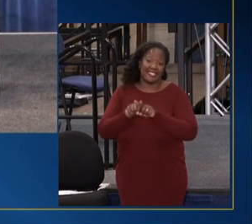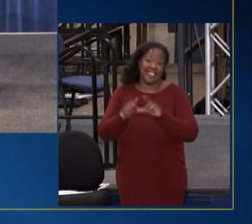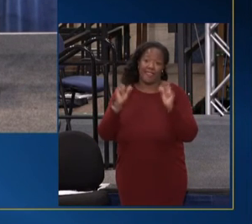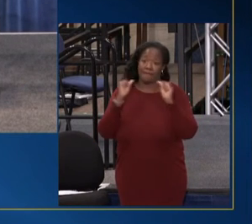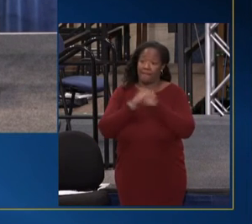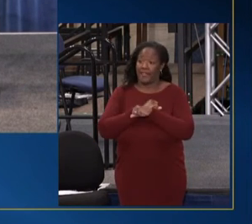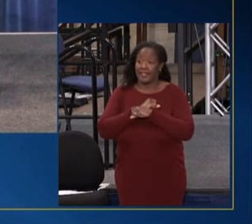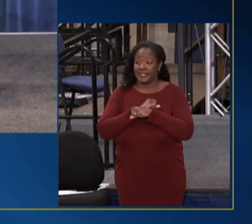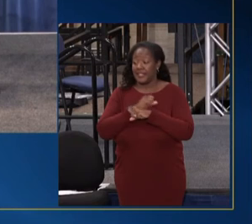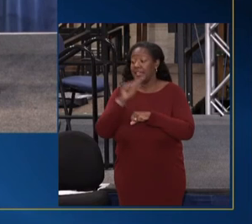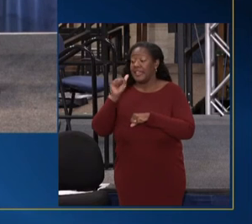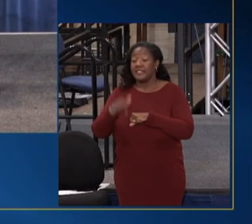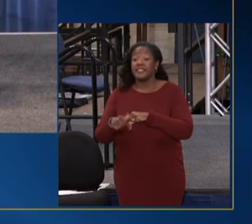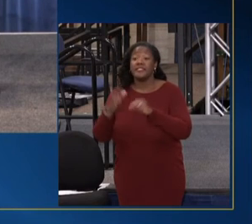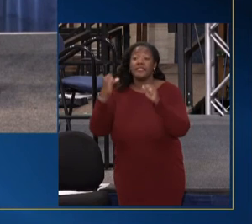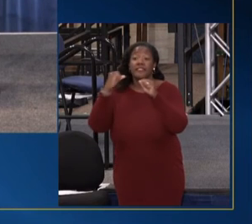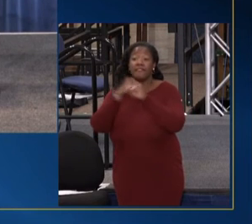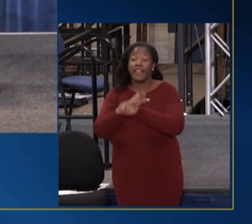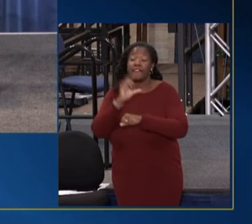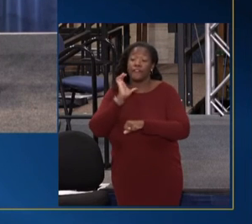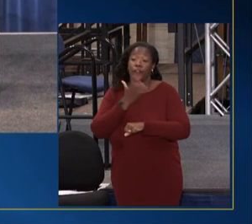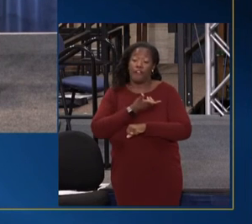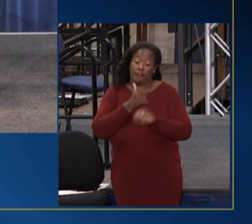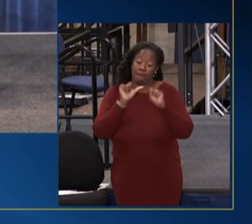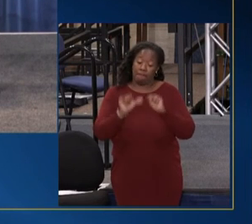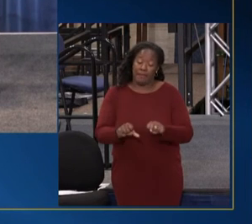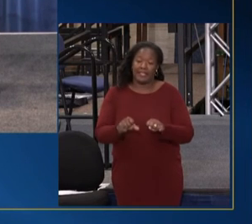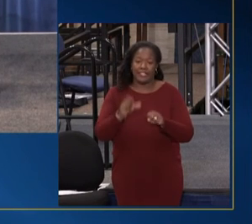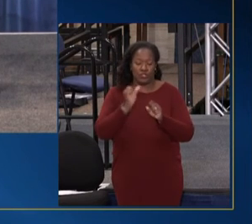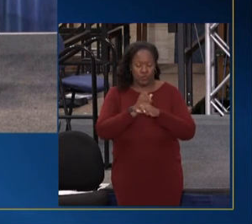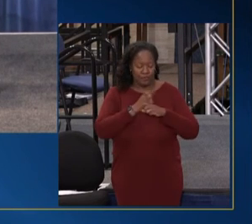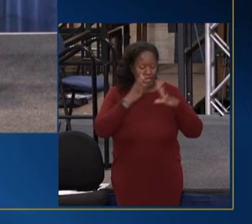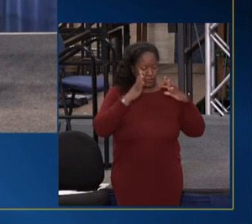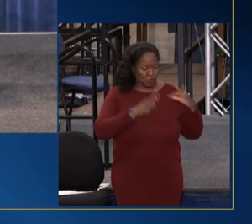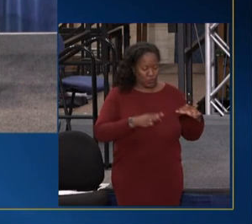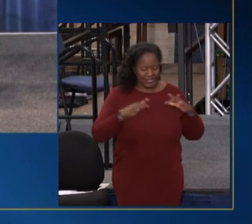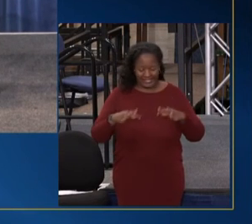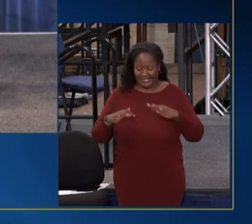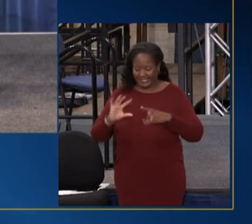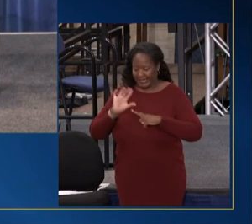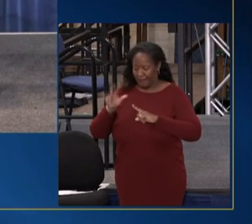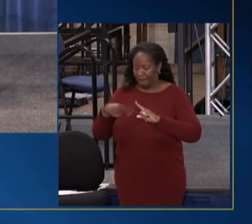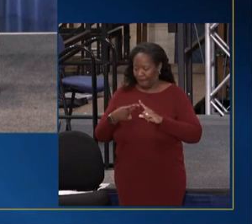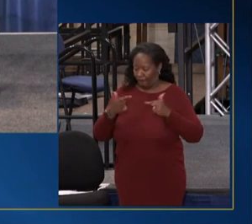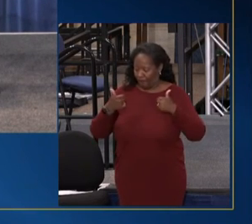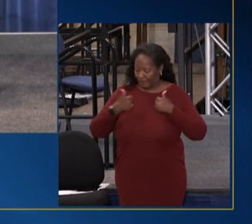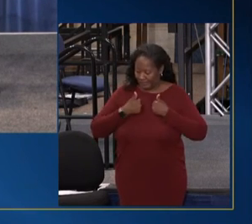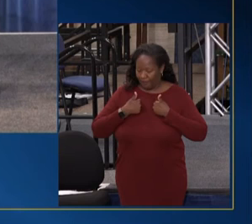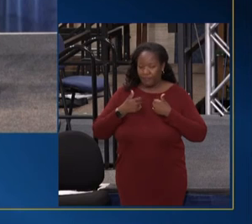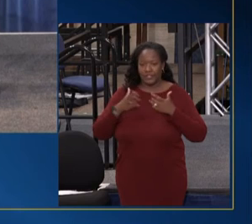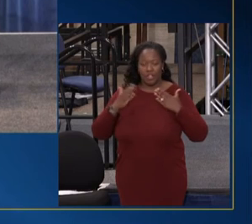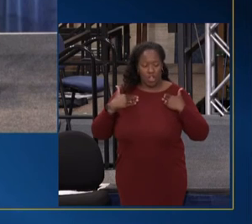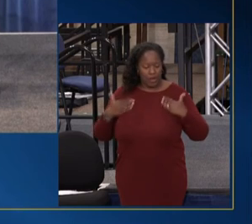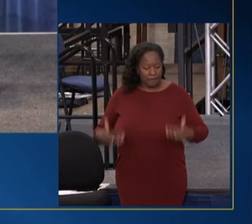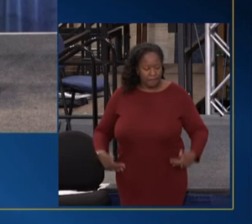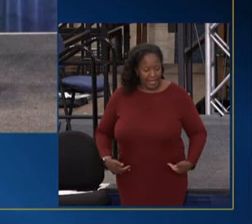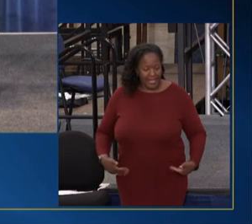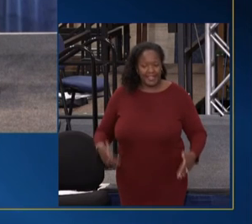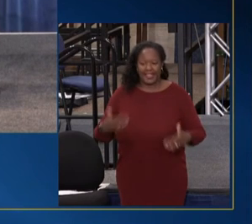this is a fight for our ability to make choices about ourselves, as I was just saying, choices about our bodies, have our freedom